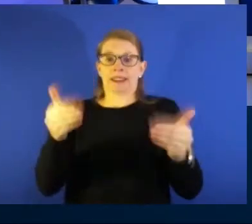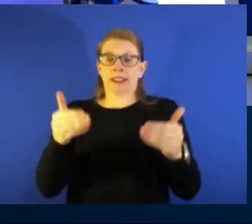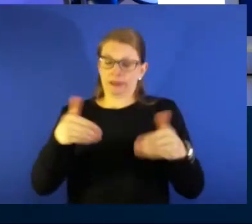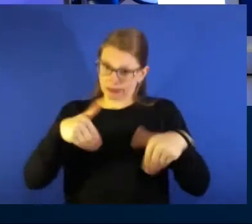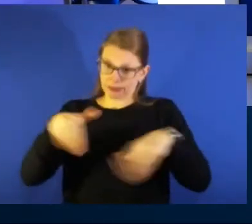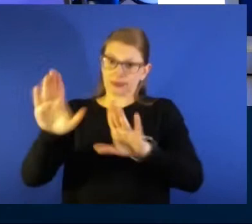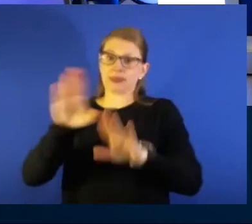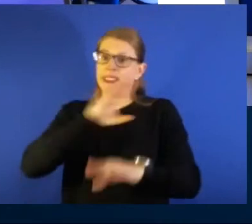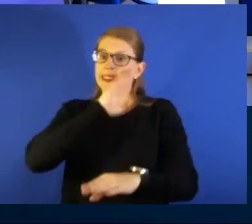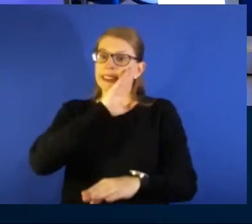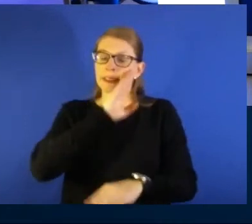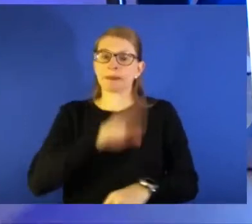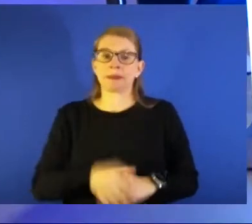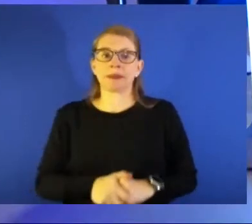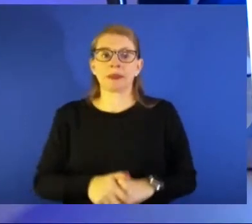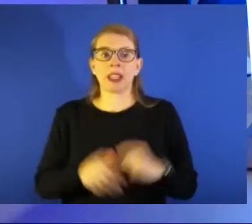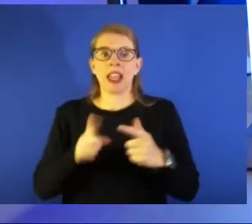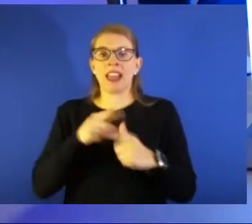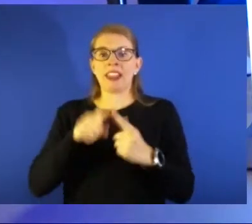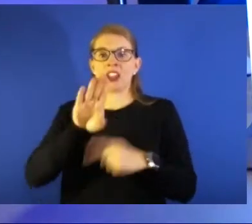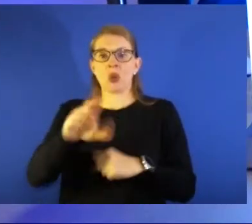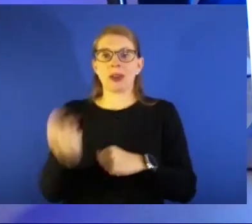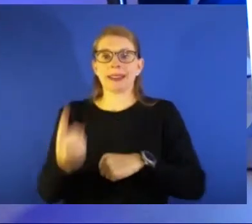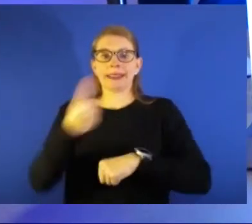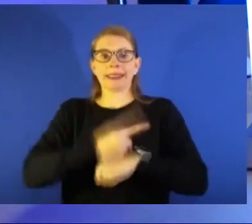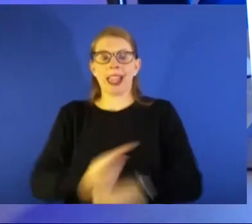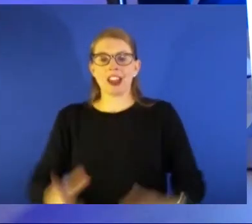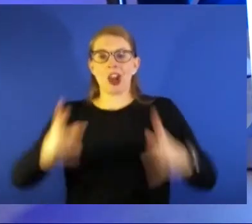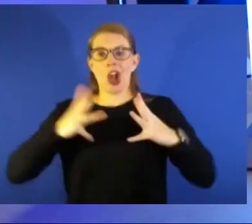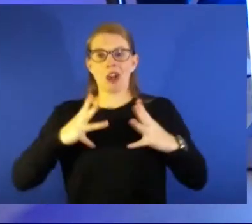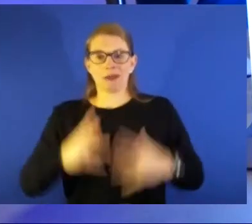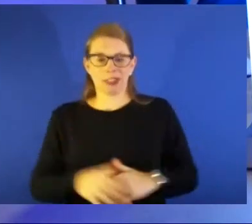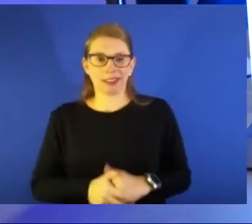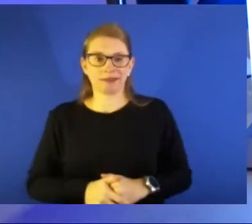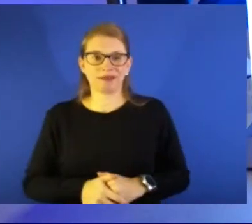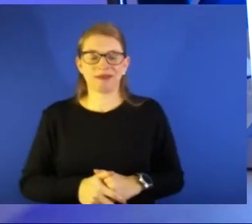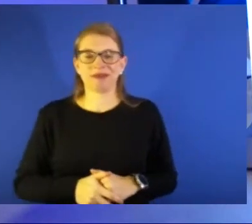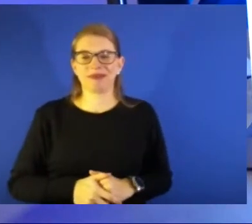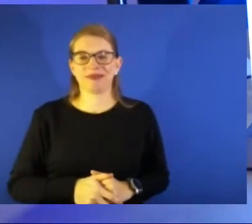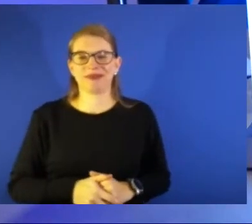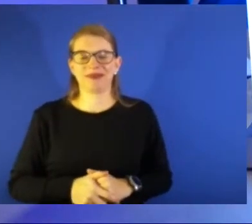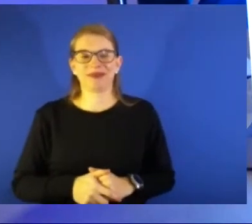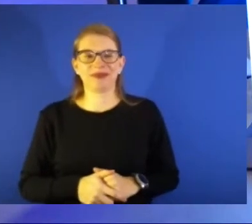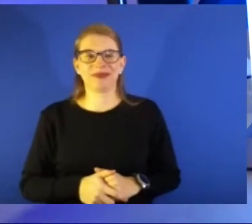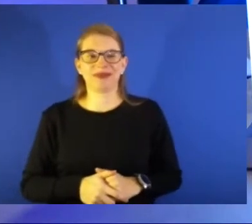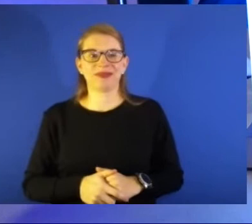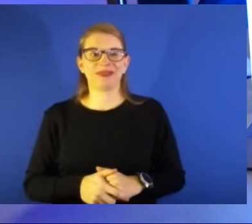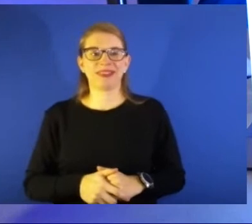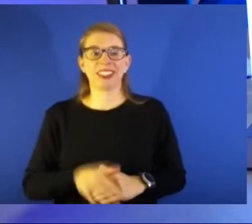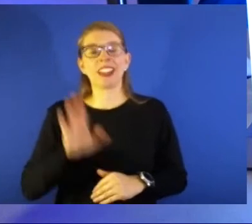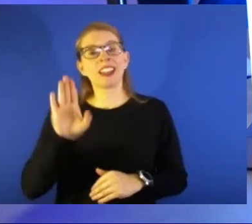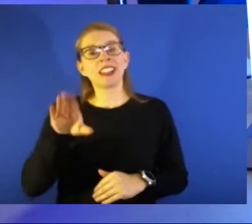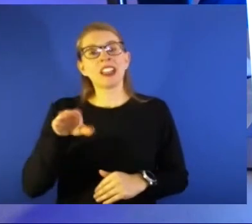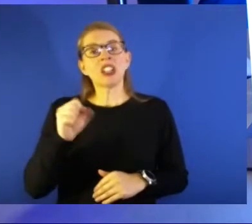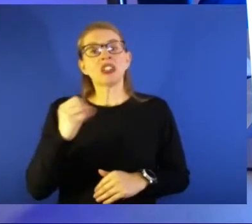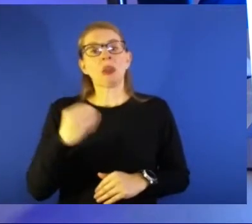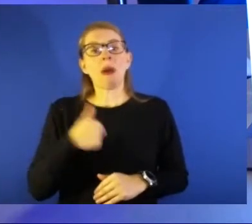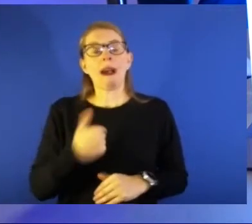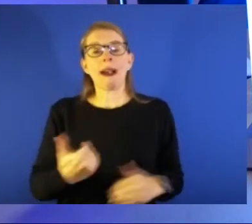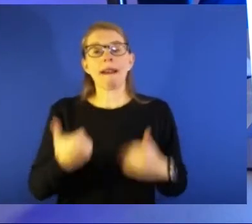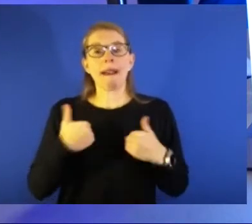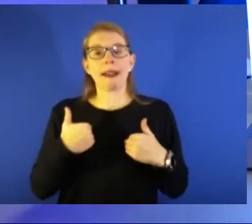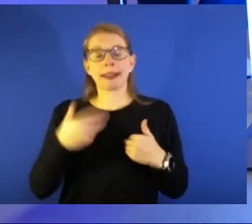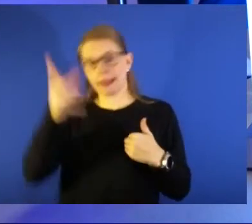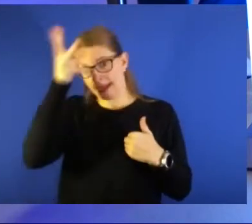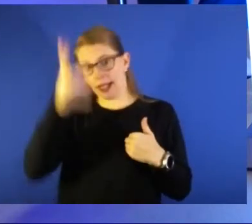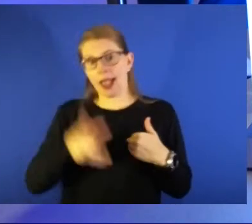And then let's let you have your well-deserved day off, I'm sure, right? So, Jacques, I had the guys trying